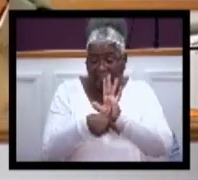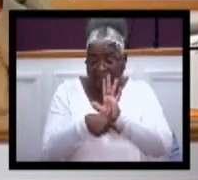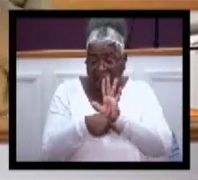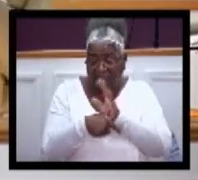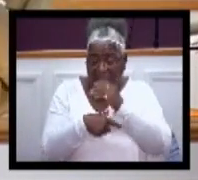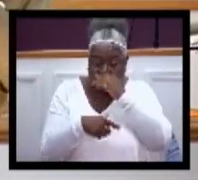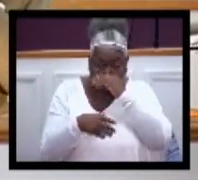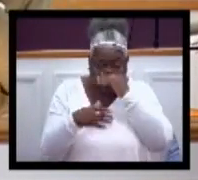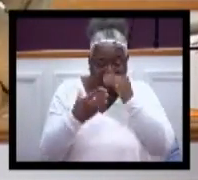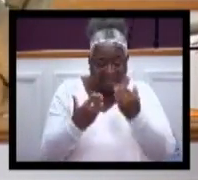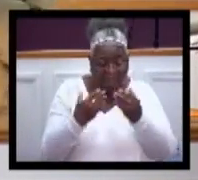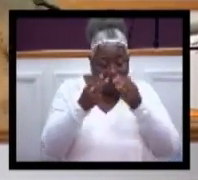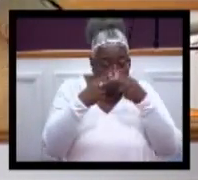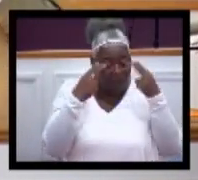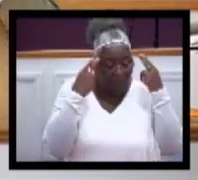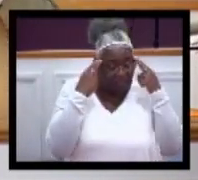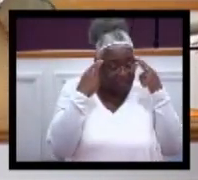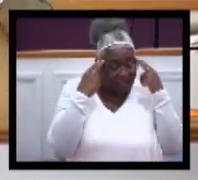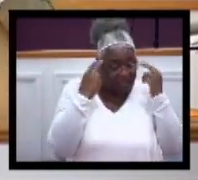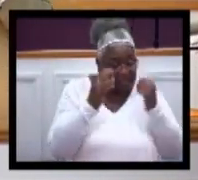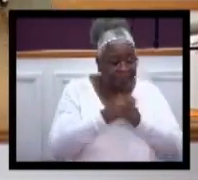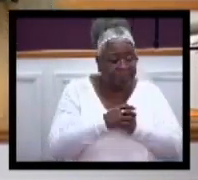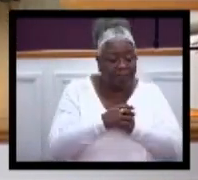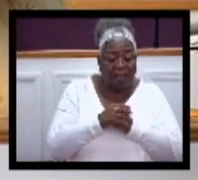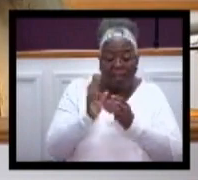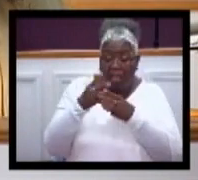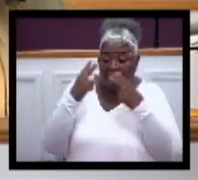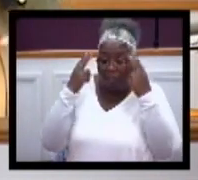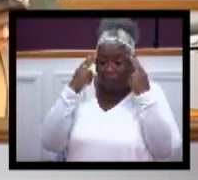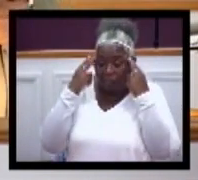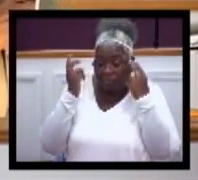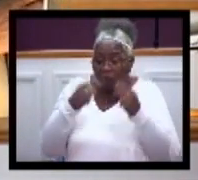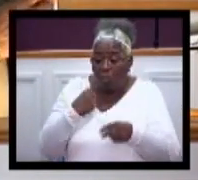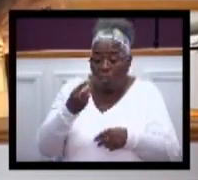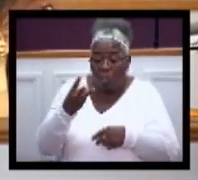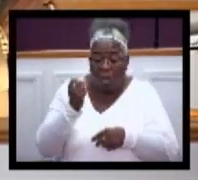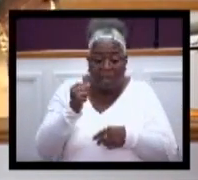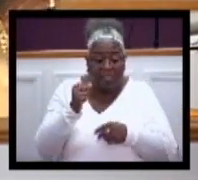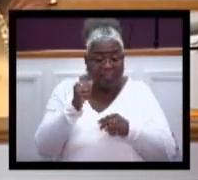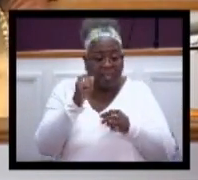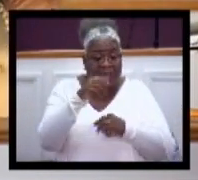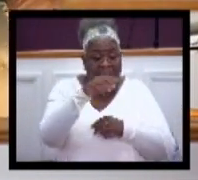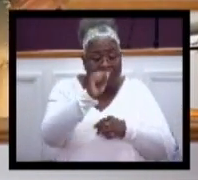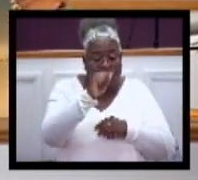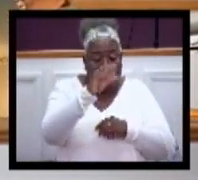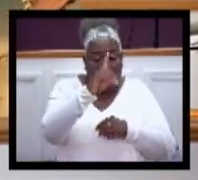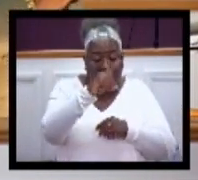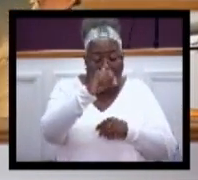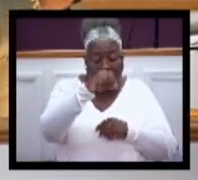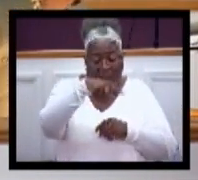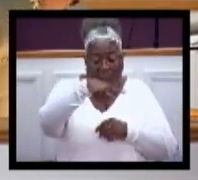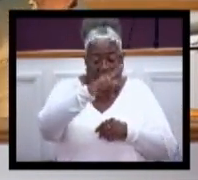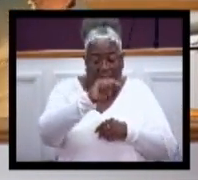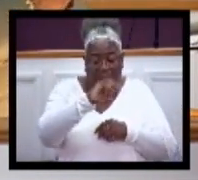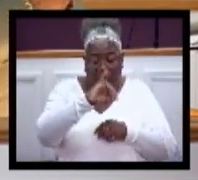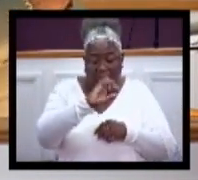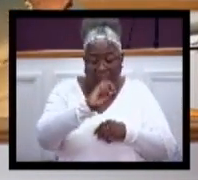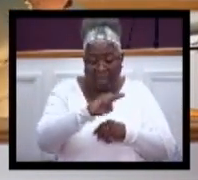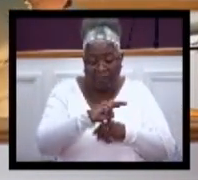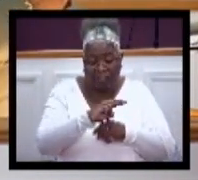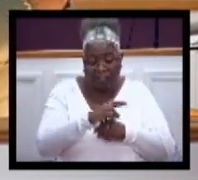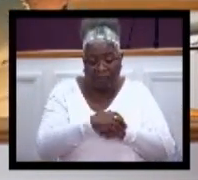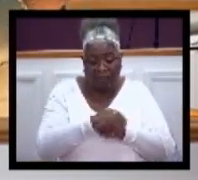at Moses. Moses, who was adopted. Otherwise, the question comes to